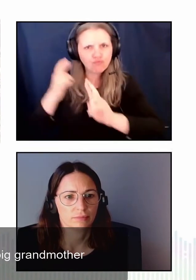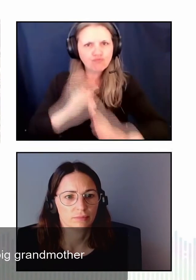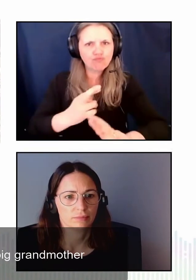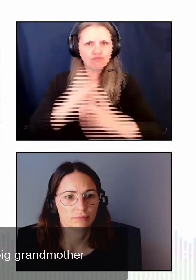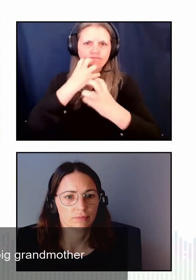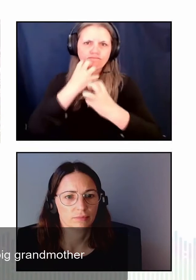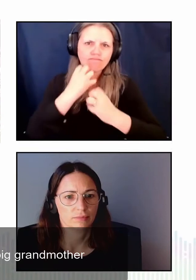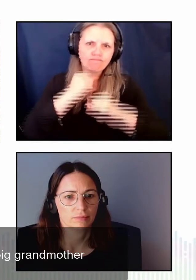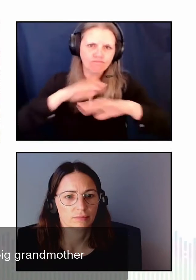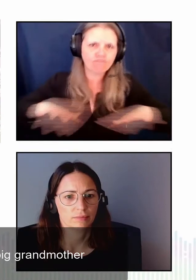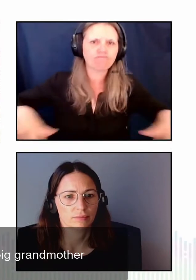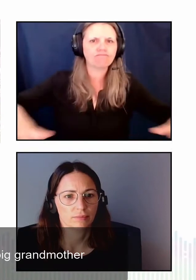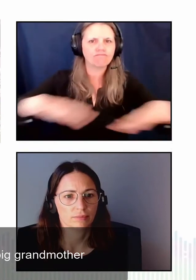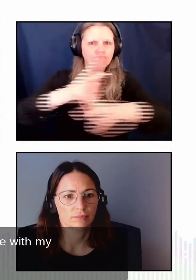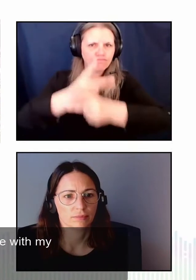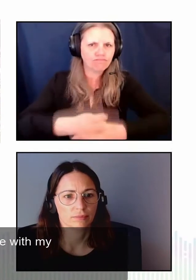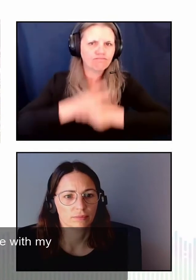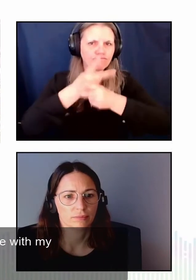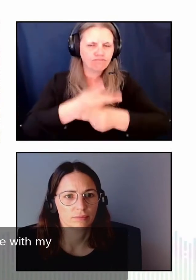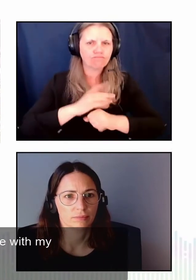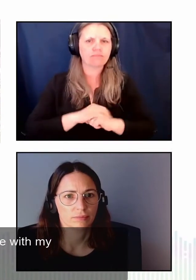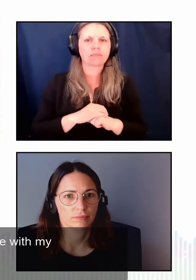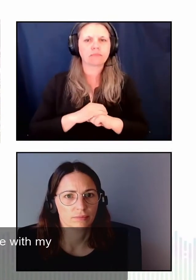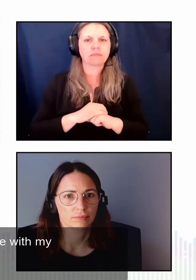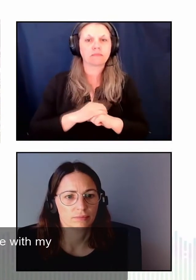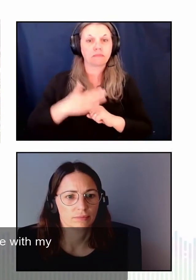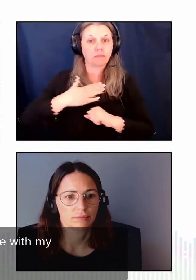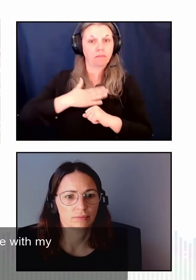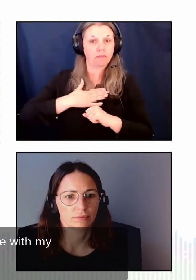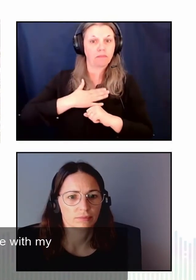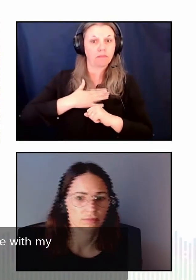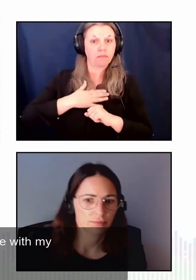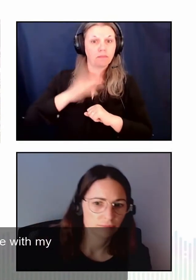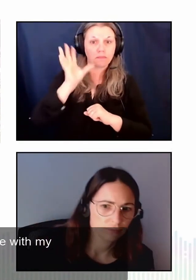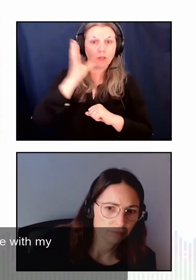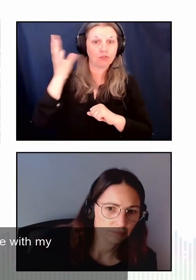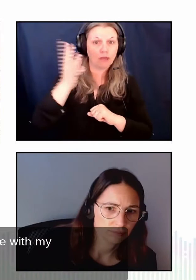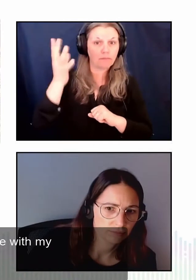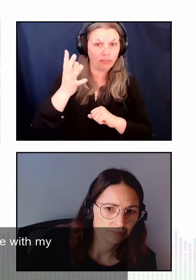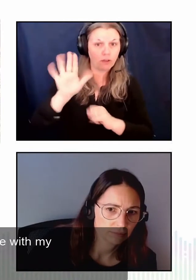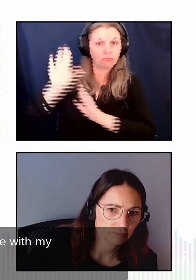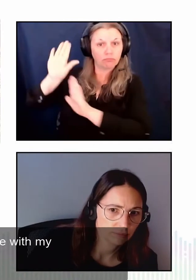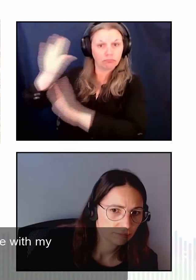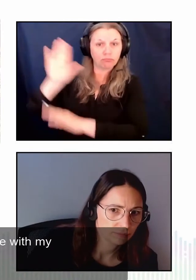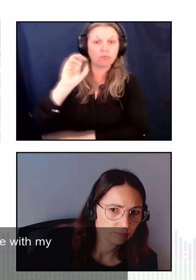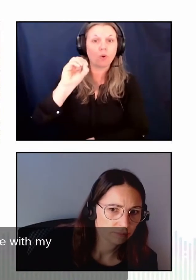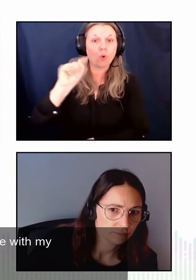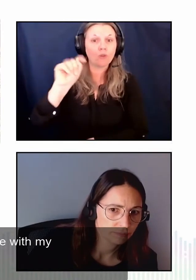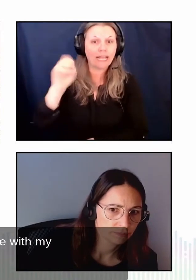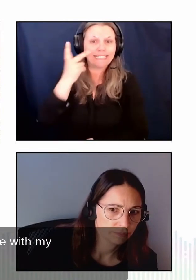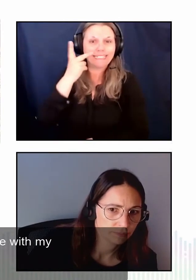one thing that my big grandmother did is my big granny Onte, who's in that picture with